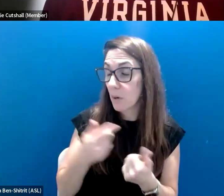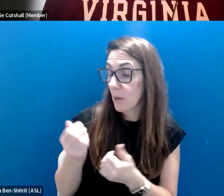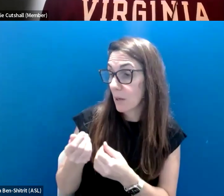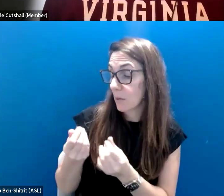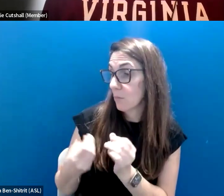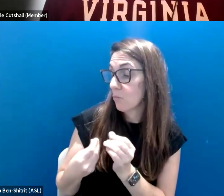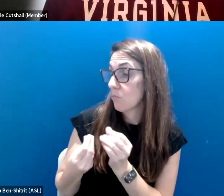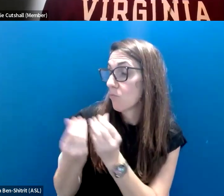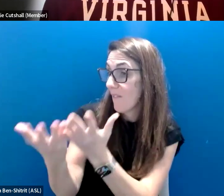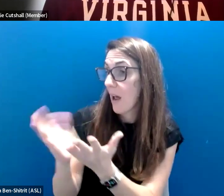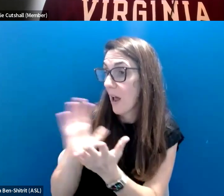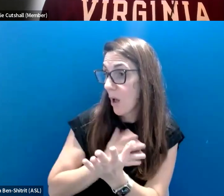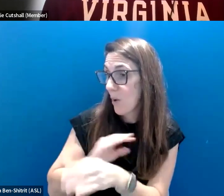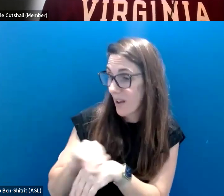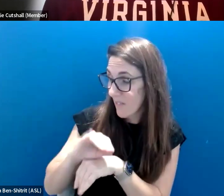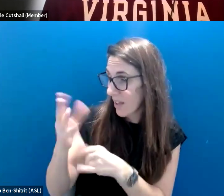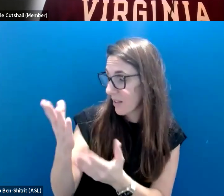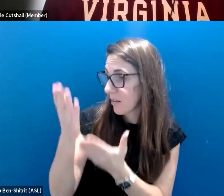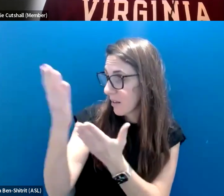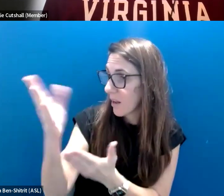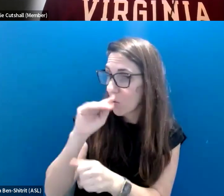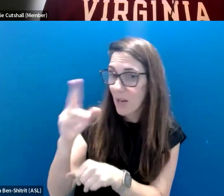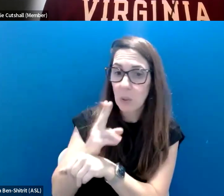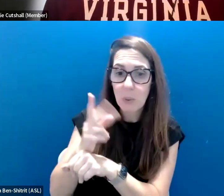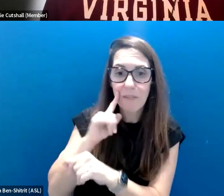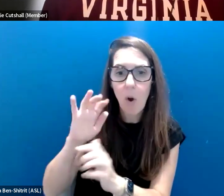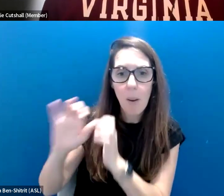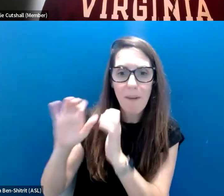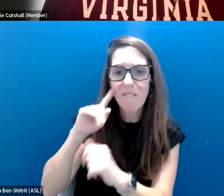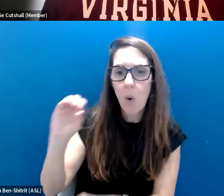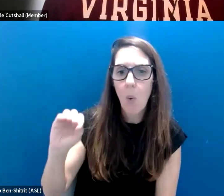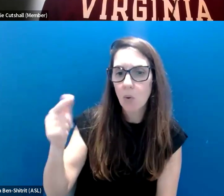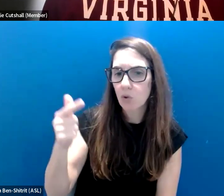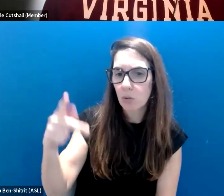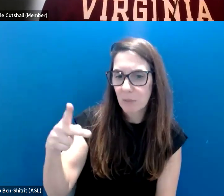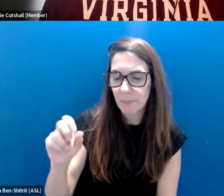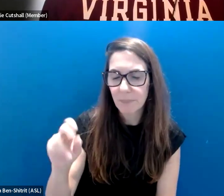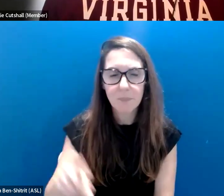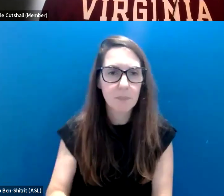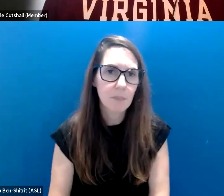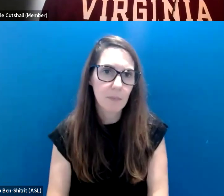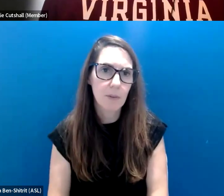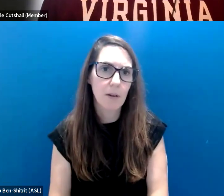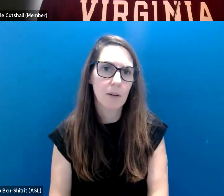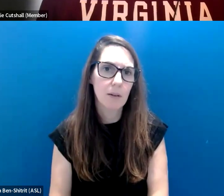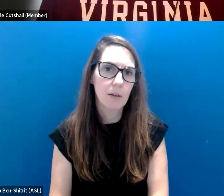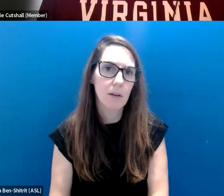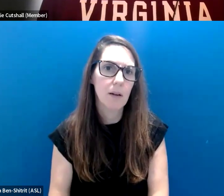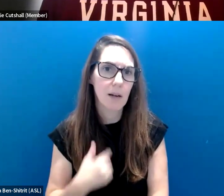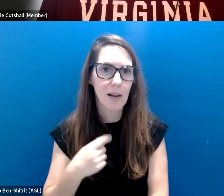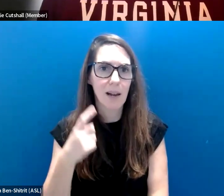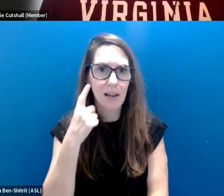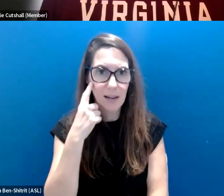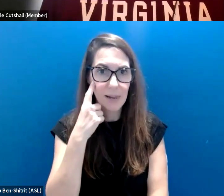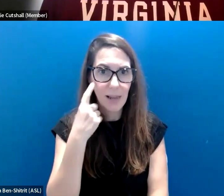consideration with a final decision and potentially using it in a communication to OGP. I will say that I think that, right, we all